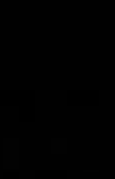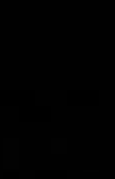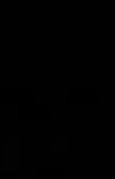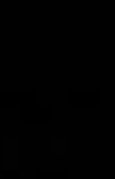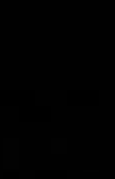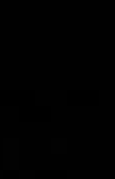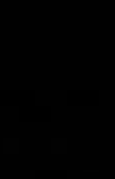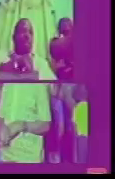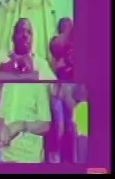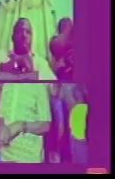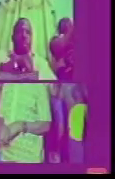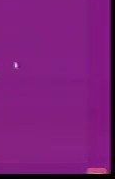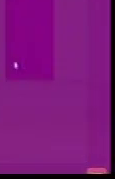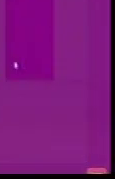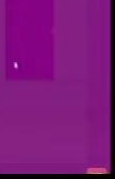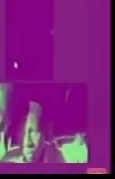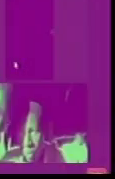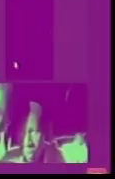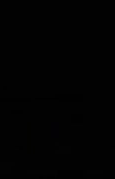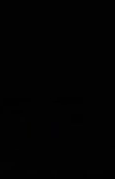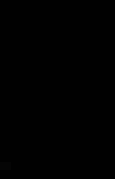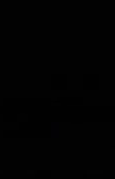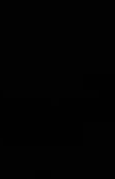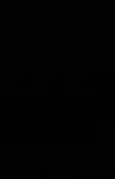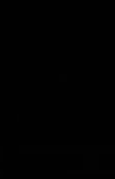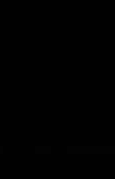happen that never happened.